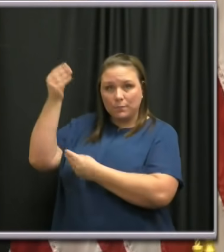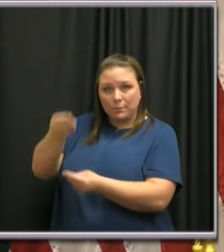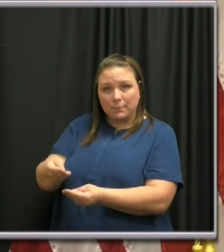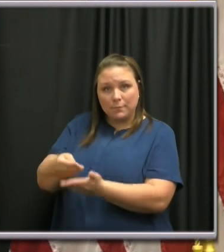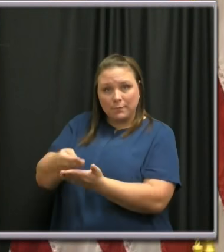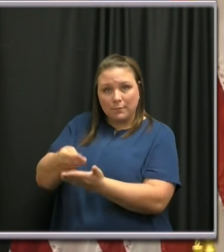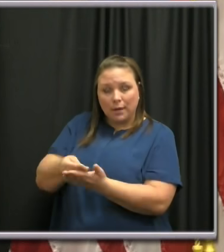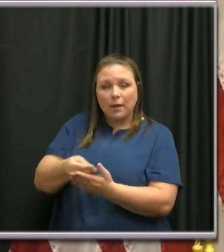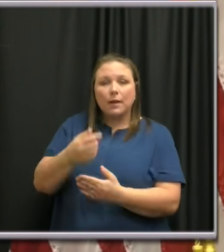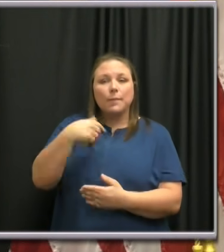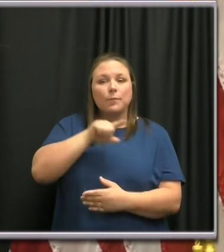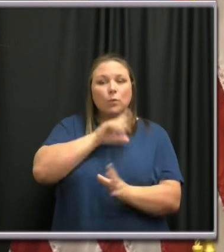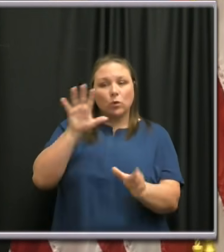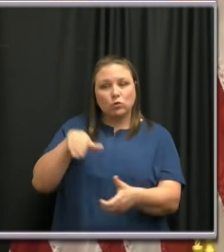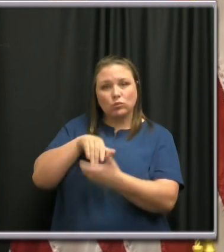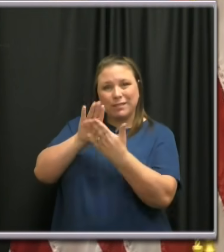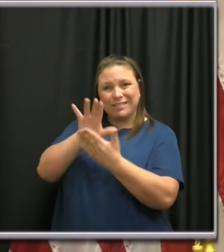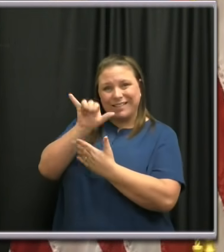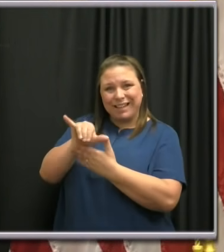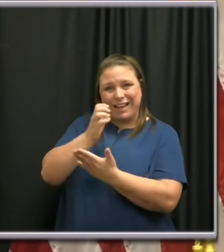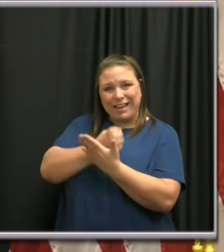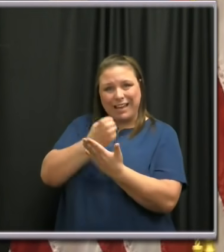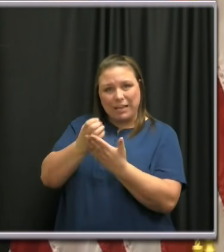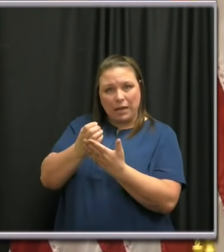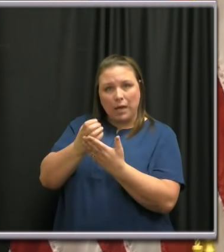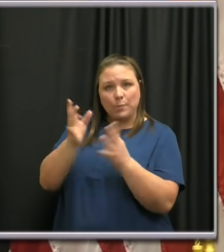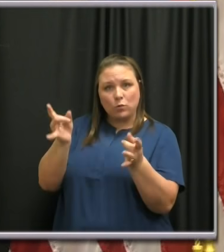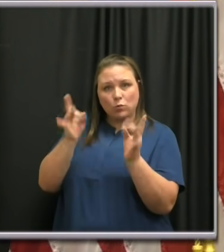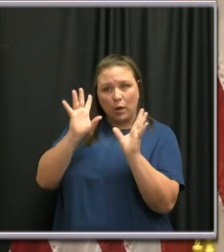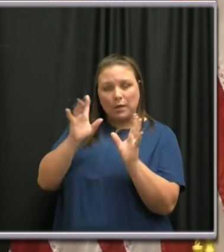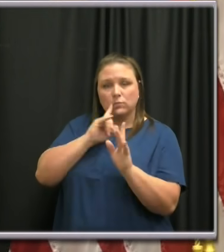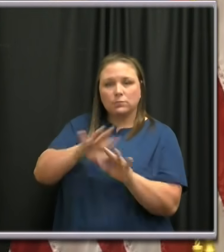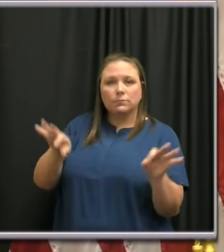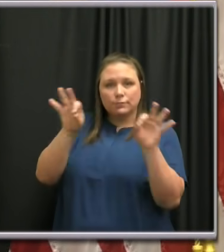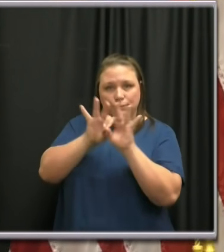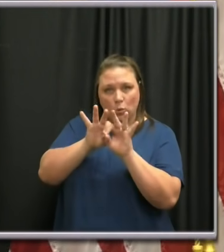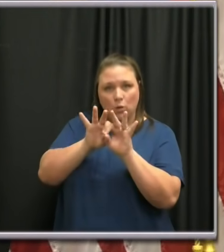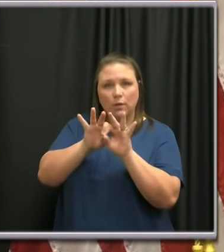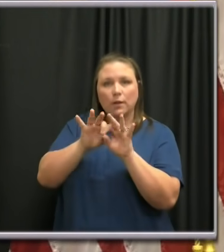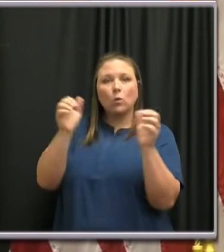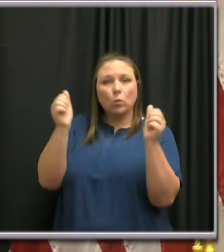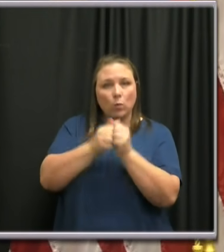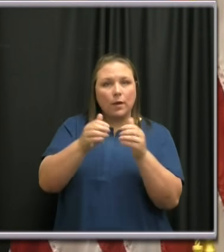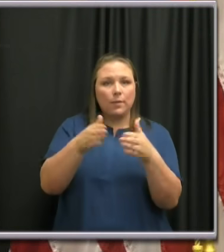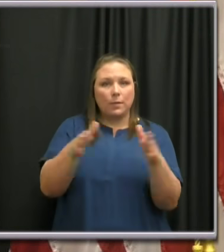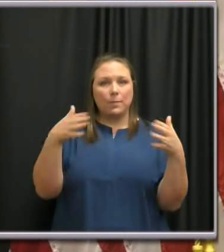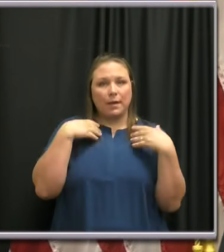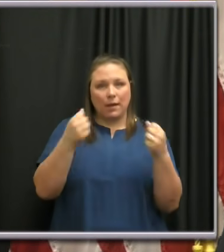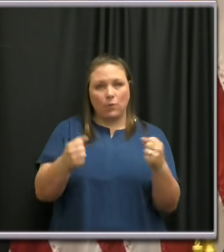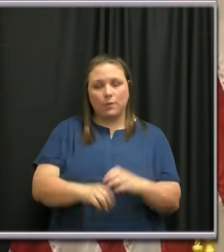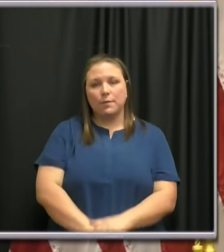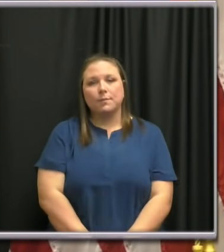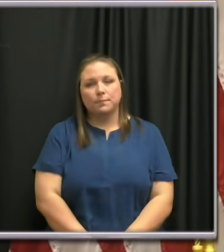it's our belief that addressing the economic crisis affecting immigrant families is critical alongside the public health measures.